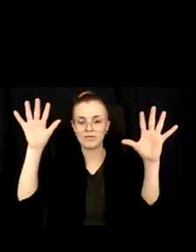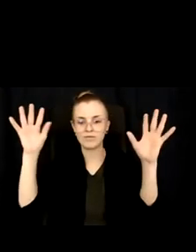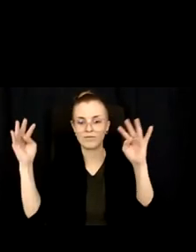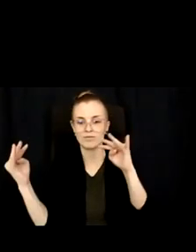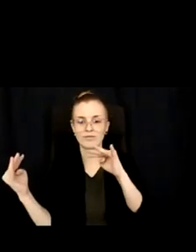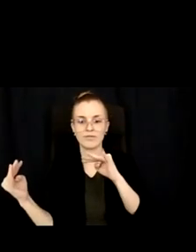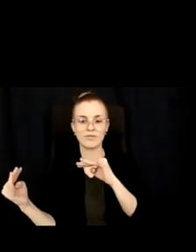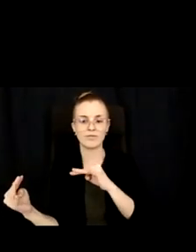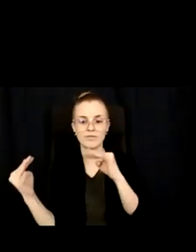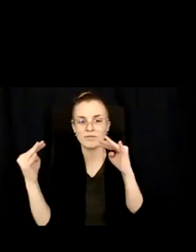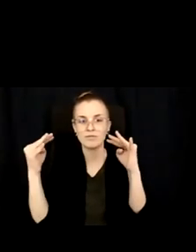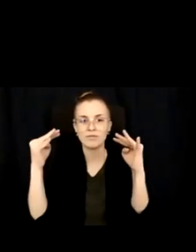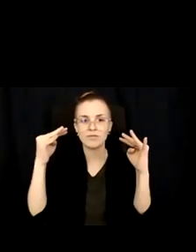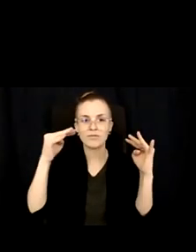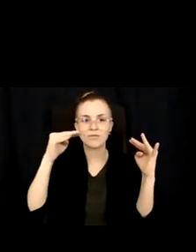fight, o'er the